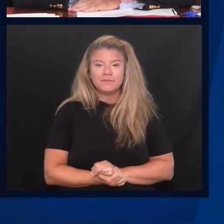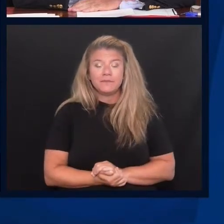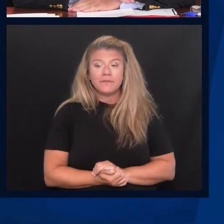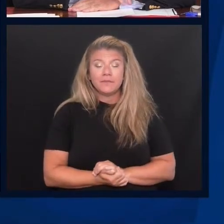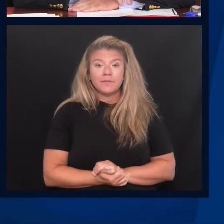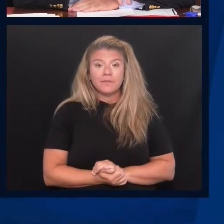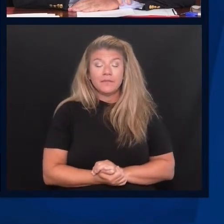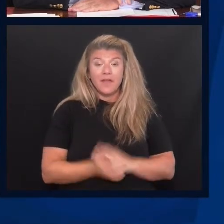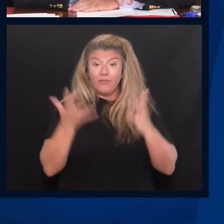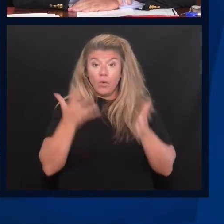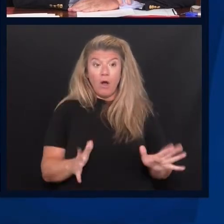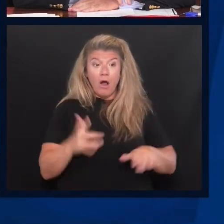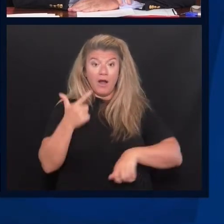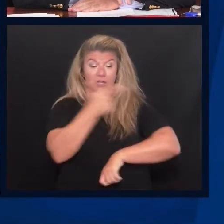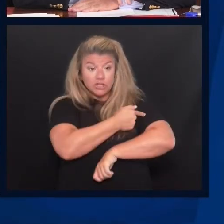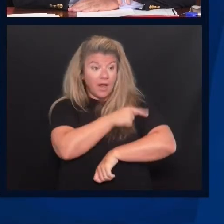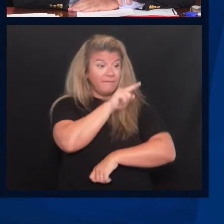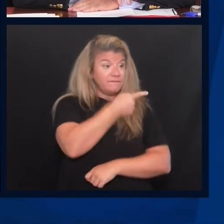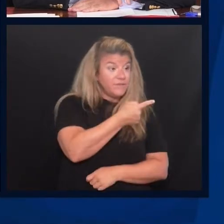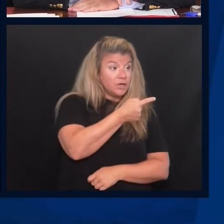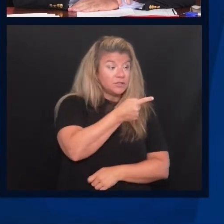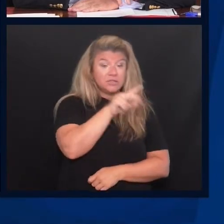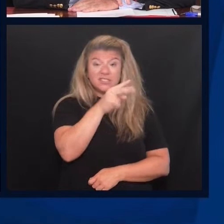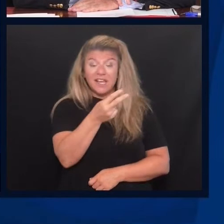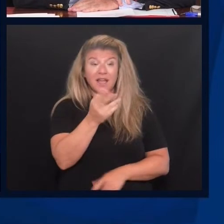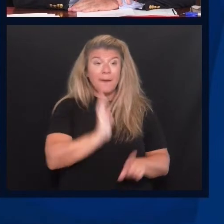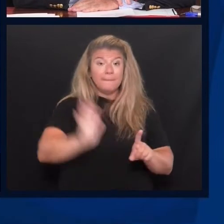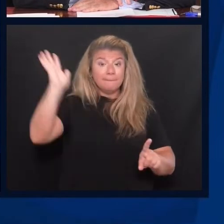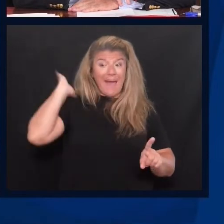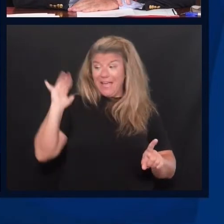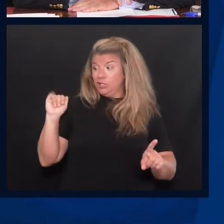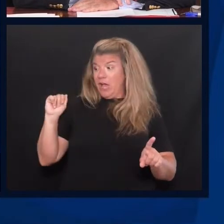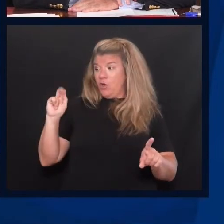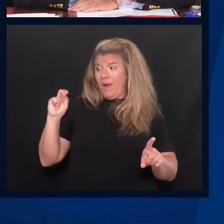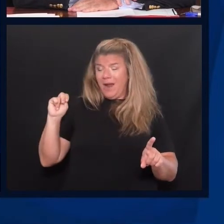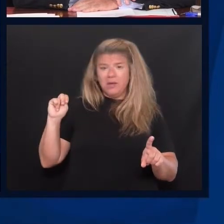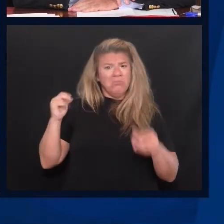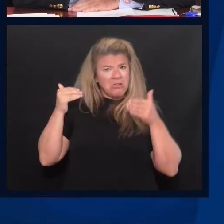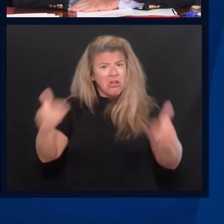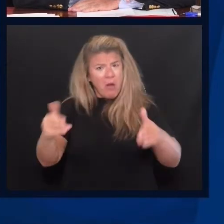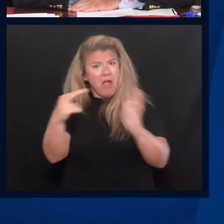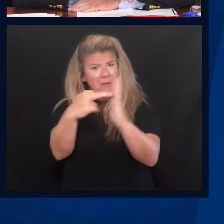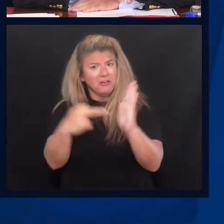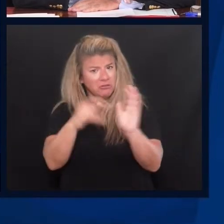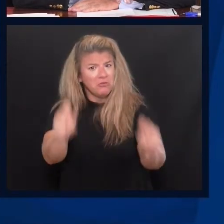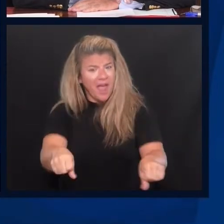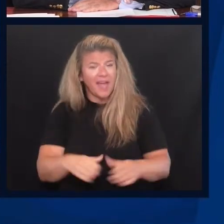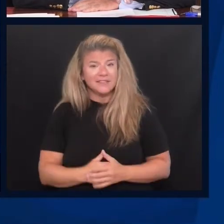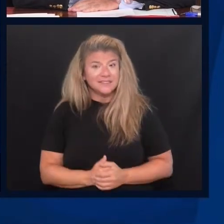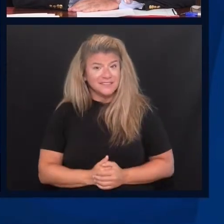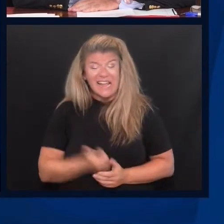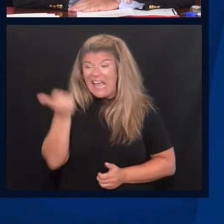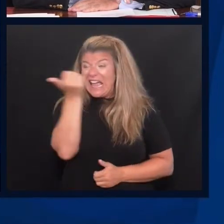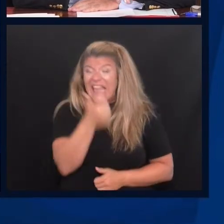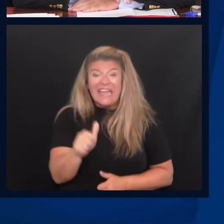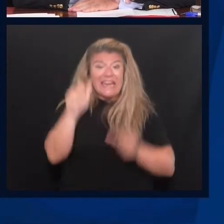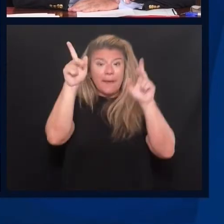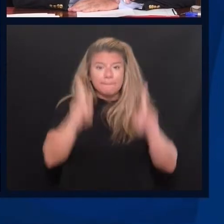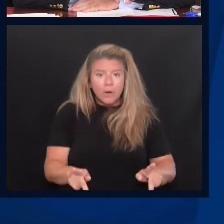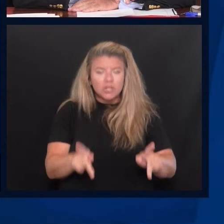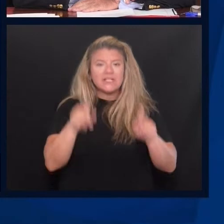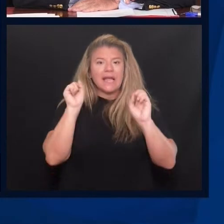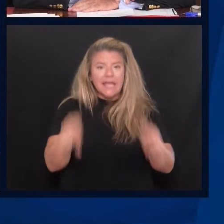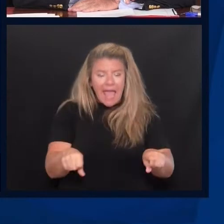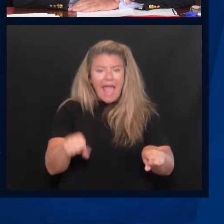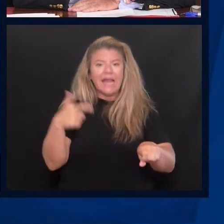your first shot and second shots back in January, register. You're eligible. Everybody is eligible that